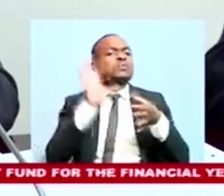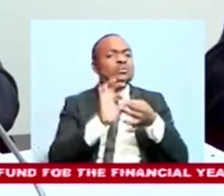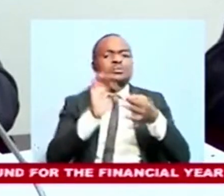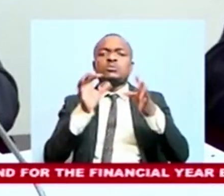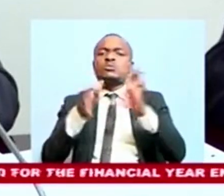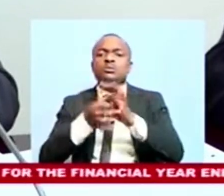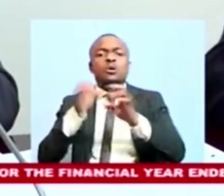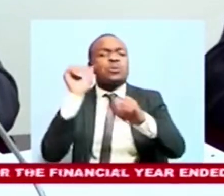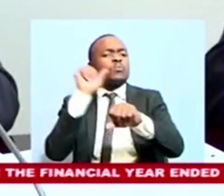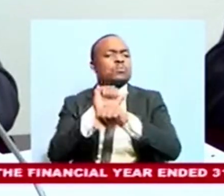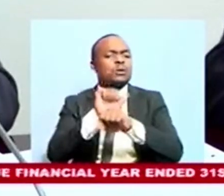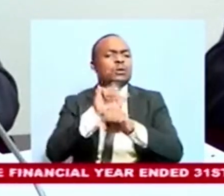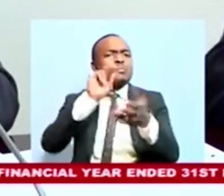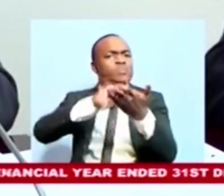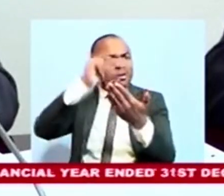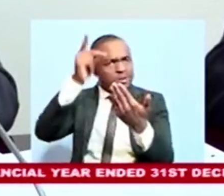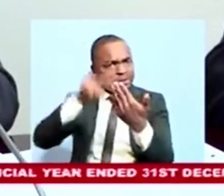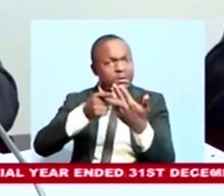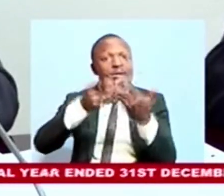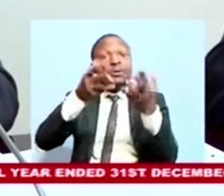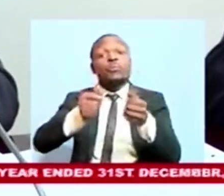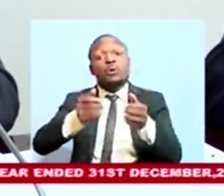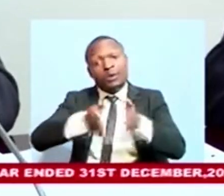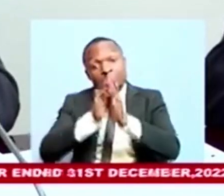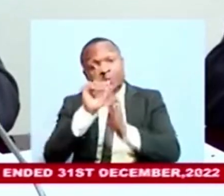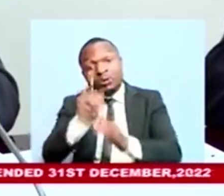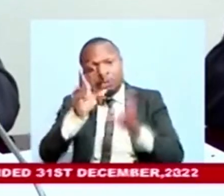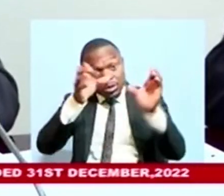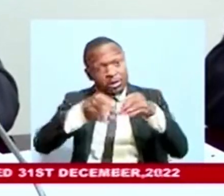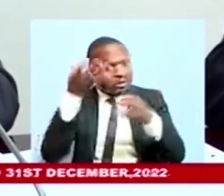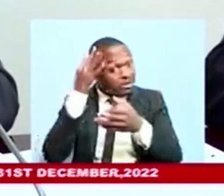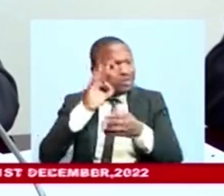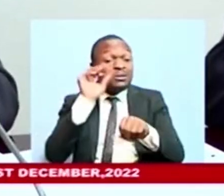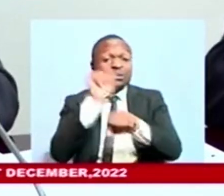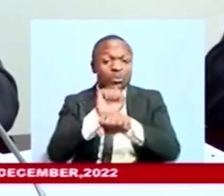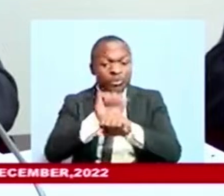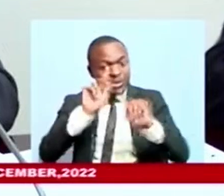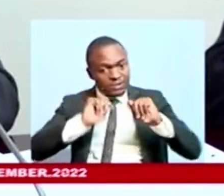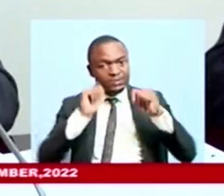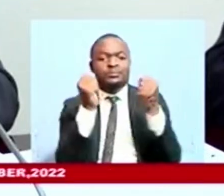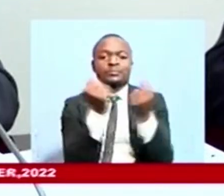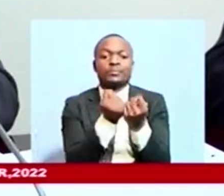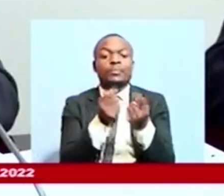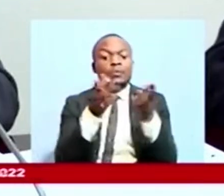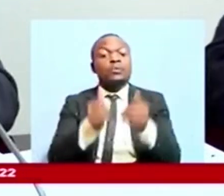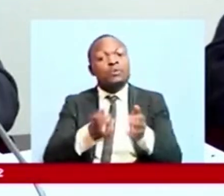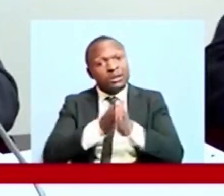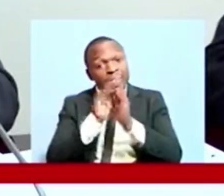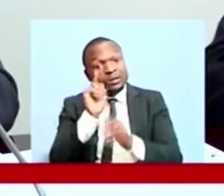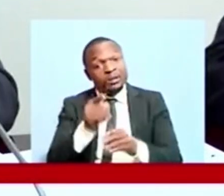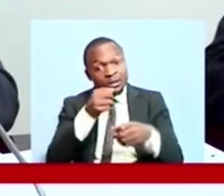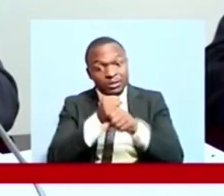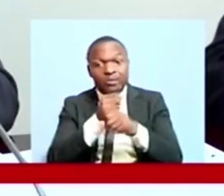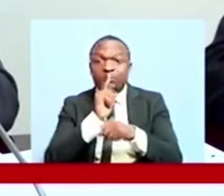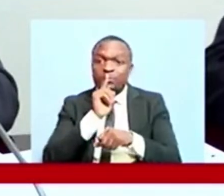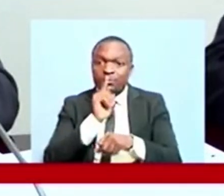work programs. We want to urge you, Council Secretary, to work as a team. We want to urge you to make sure